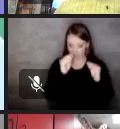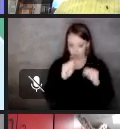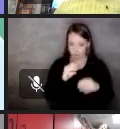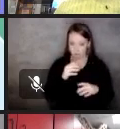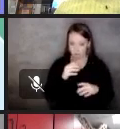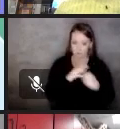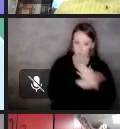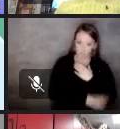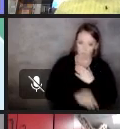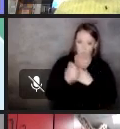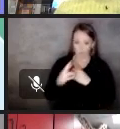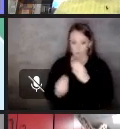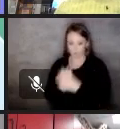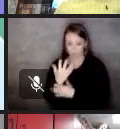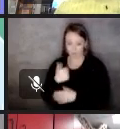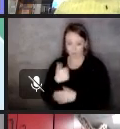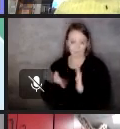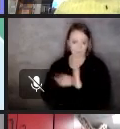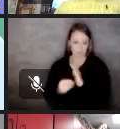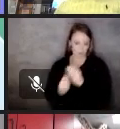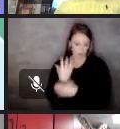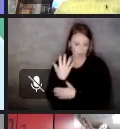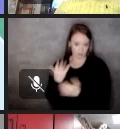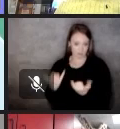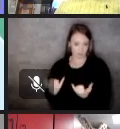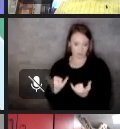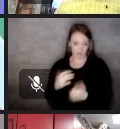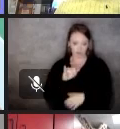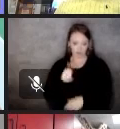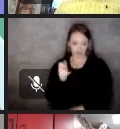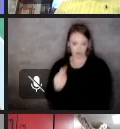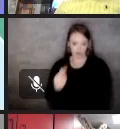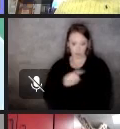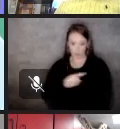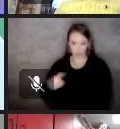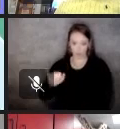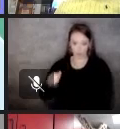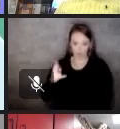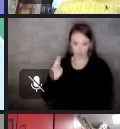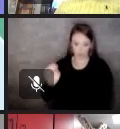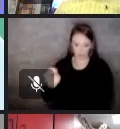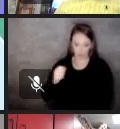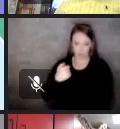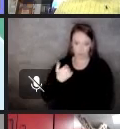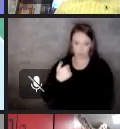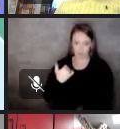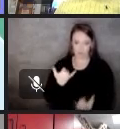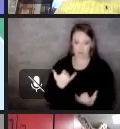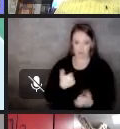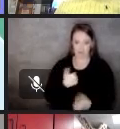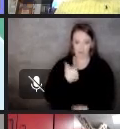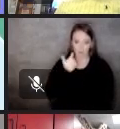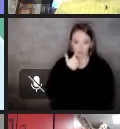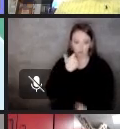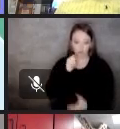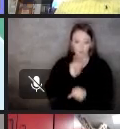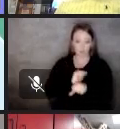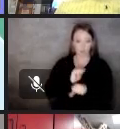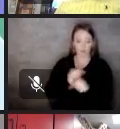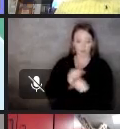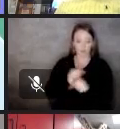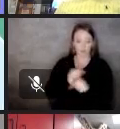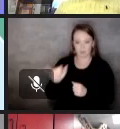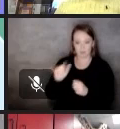do the spring. So from January to June, I'm actually working with the Kentucky Department of